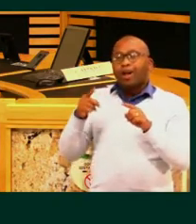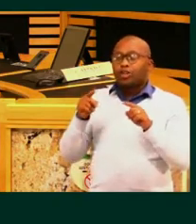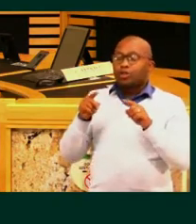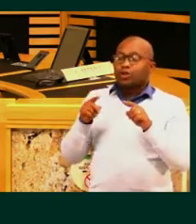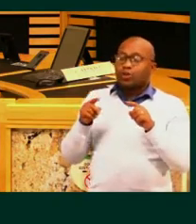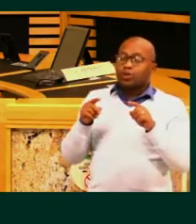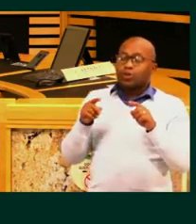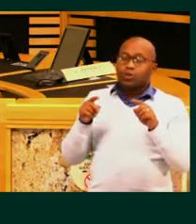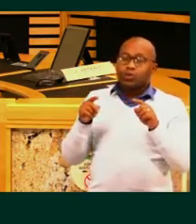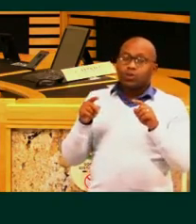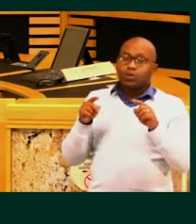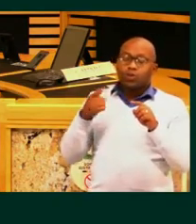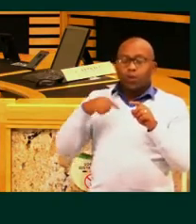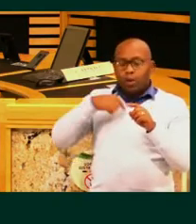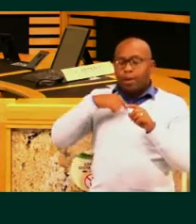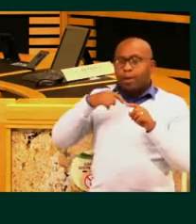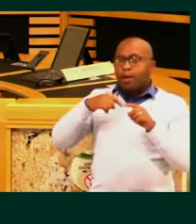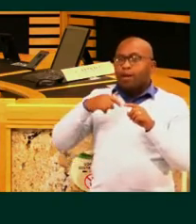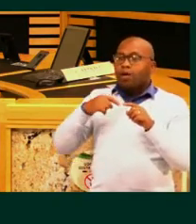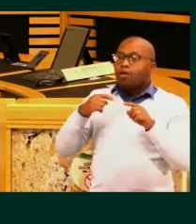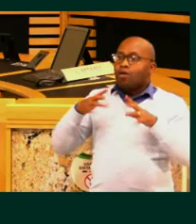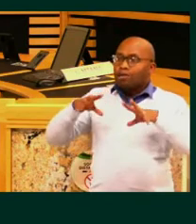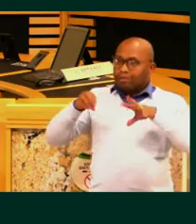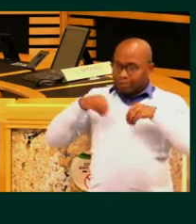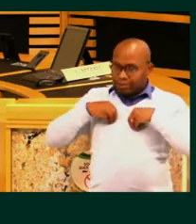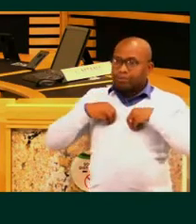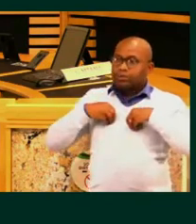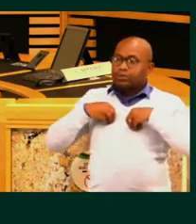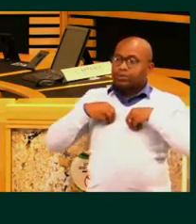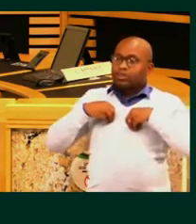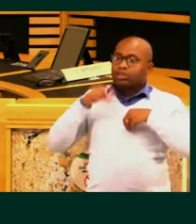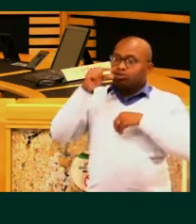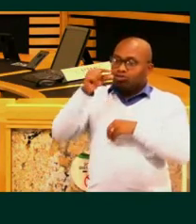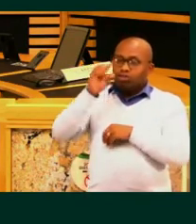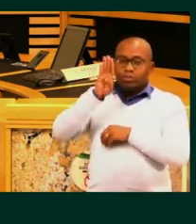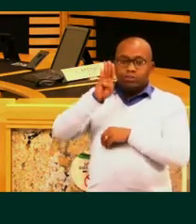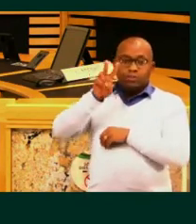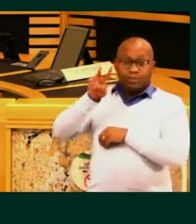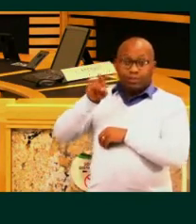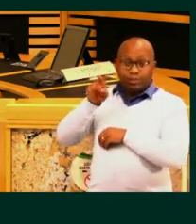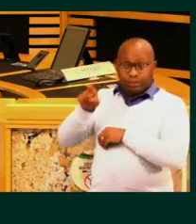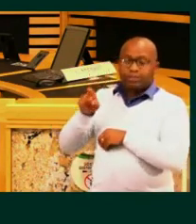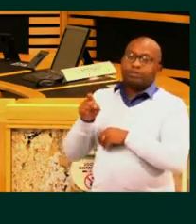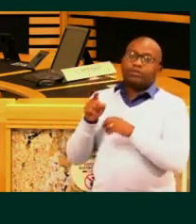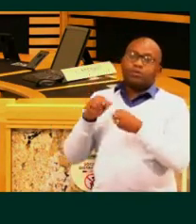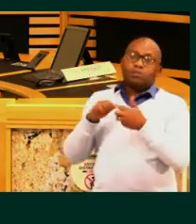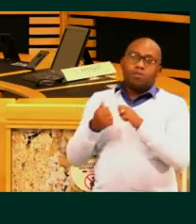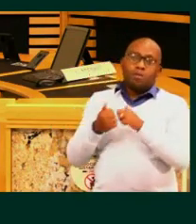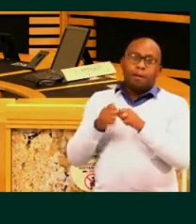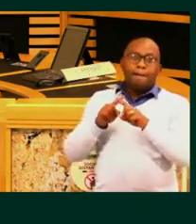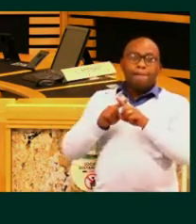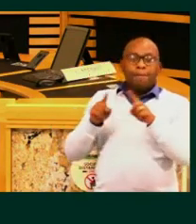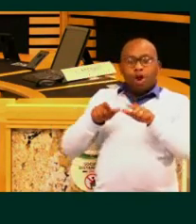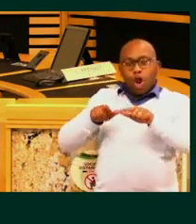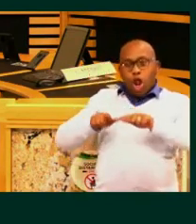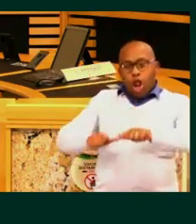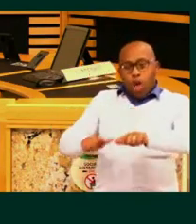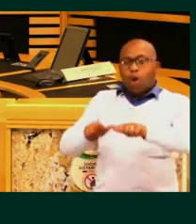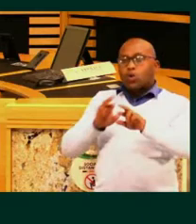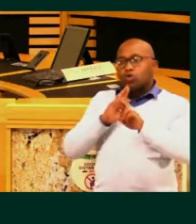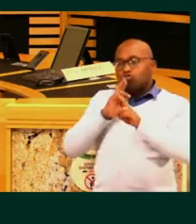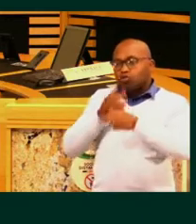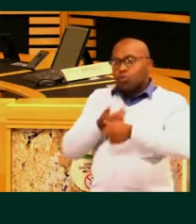acceptance we all accept gbb is a problem but the problem is there is a low level of response so all of